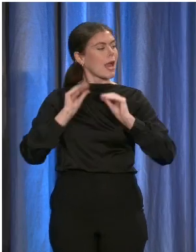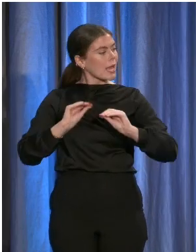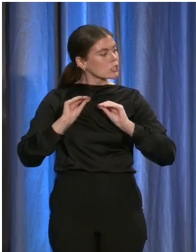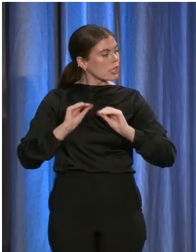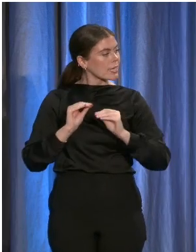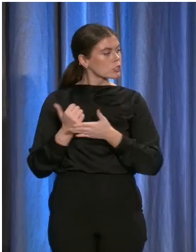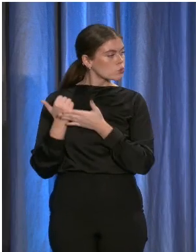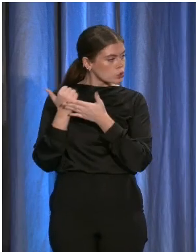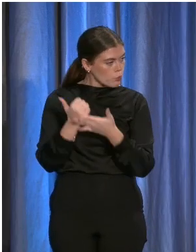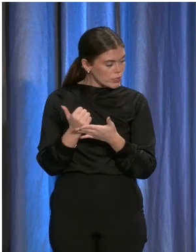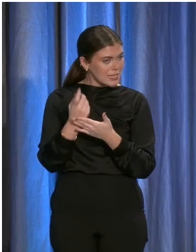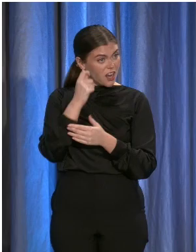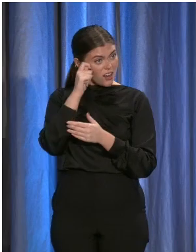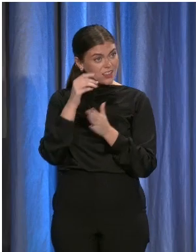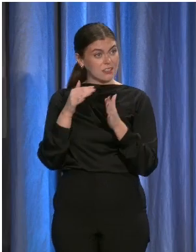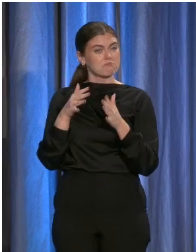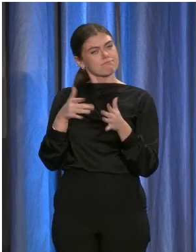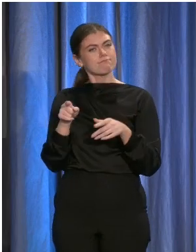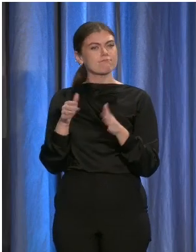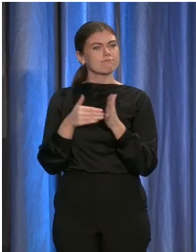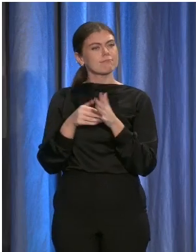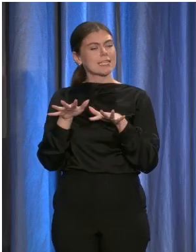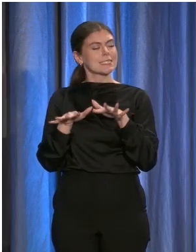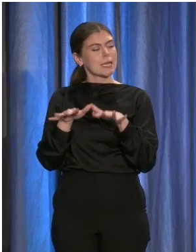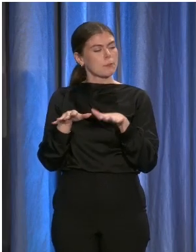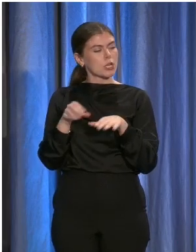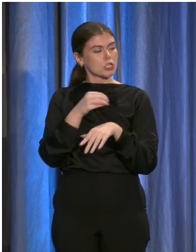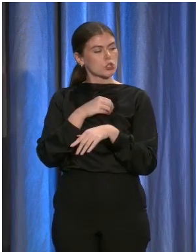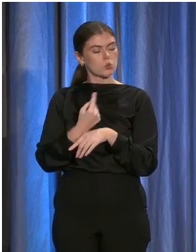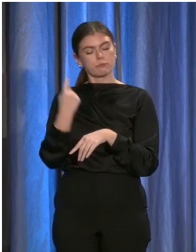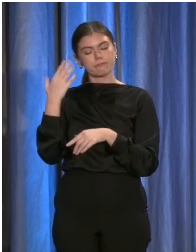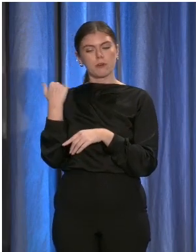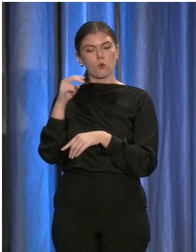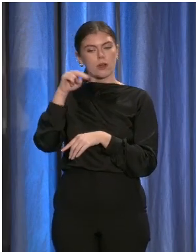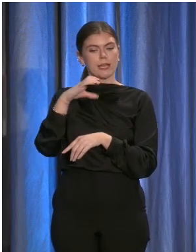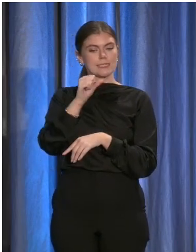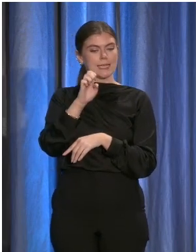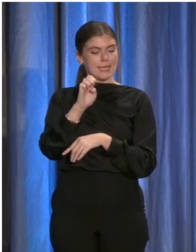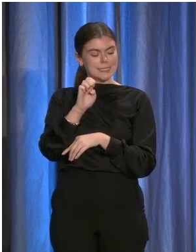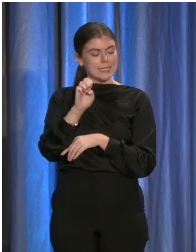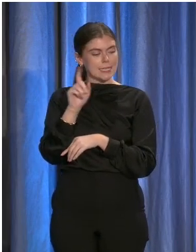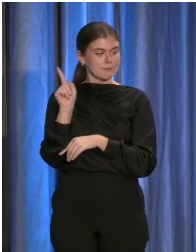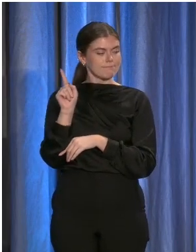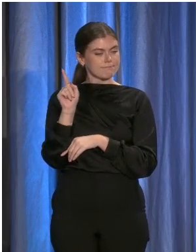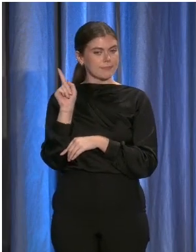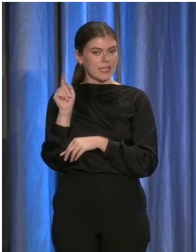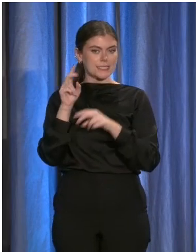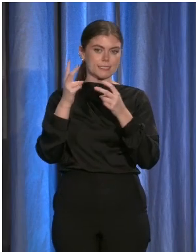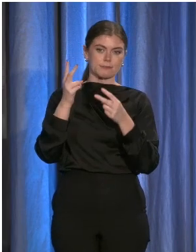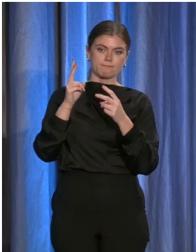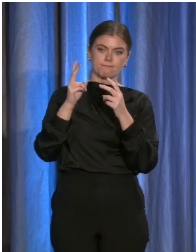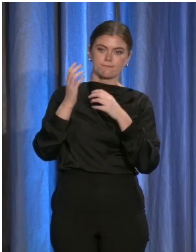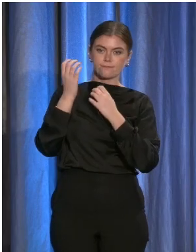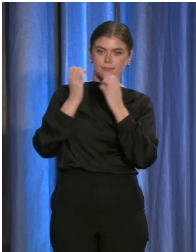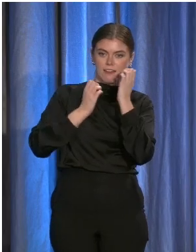being supported. And I think actually similar to previous NCSE commissioned evaluations, such as the evaluation of provision